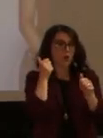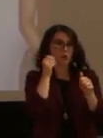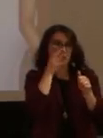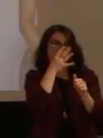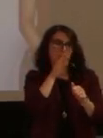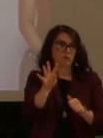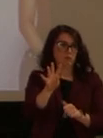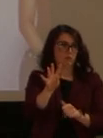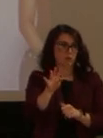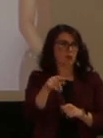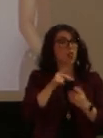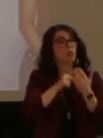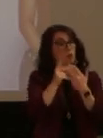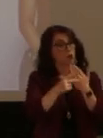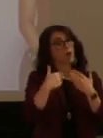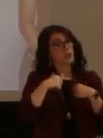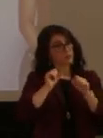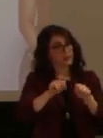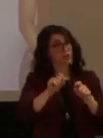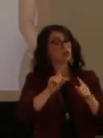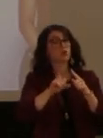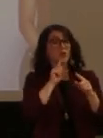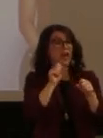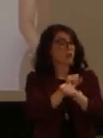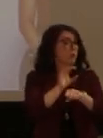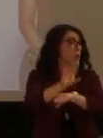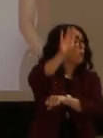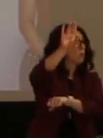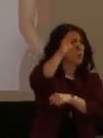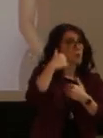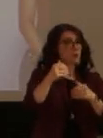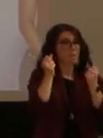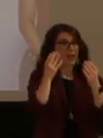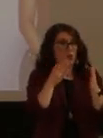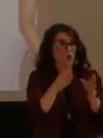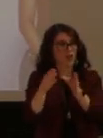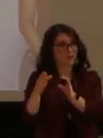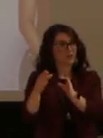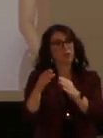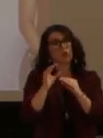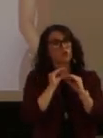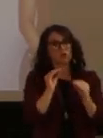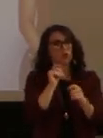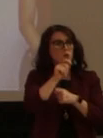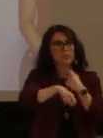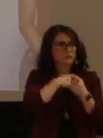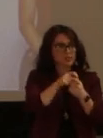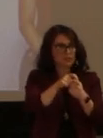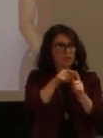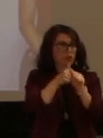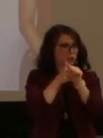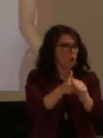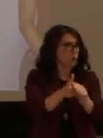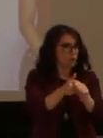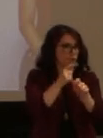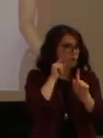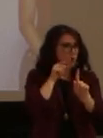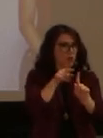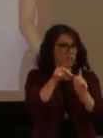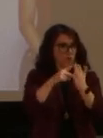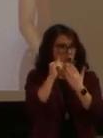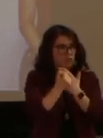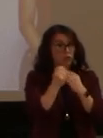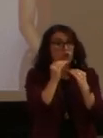The program has the potential to break ground in so many ways. There's no manual for a project. There's no user guide.